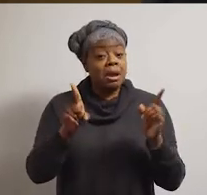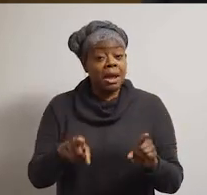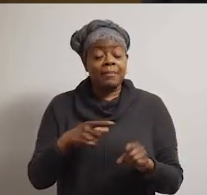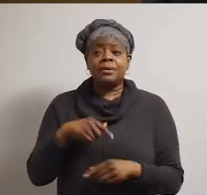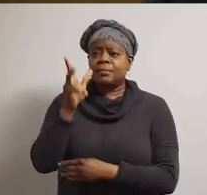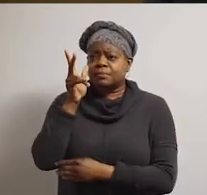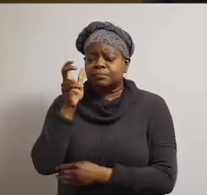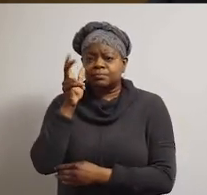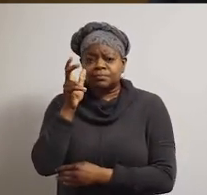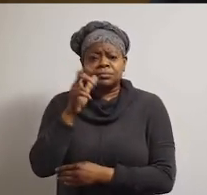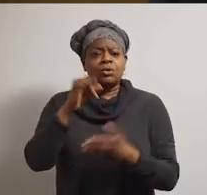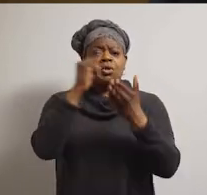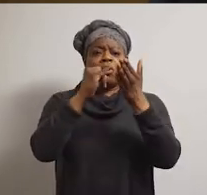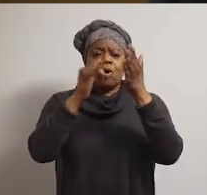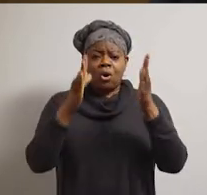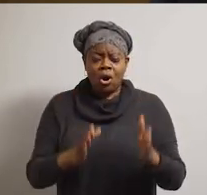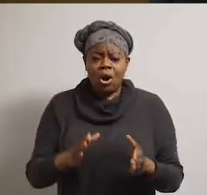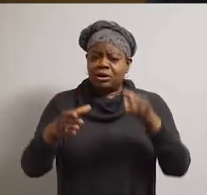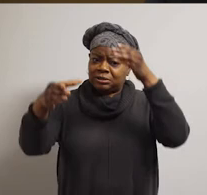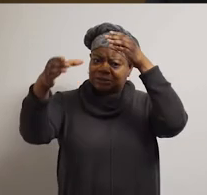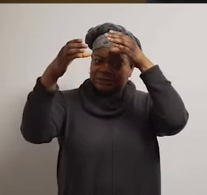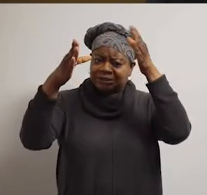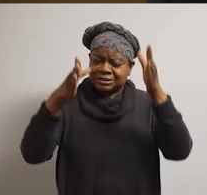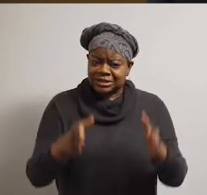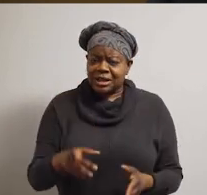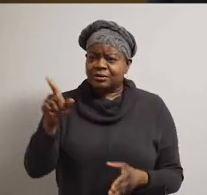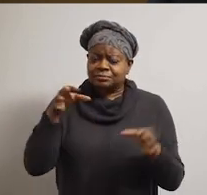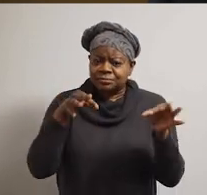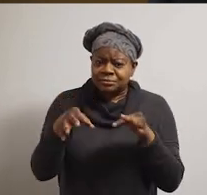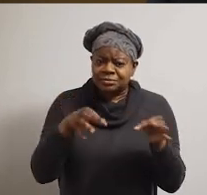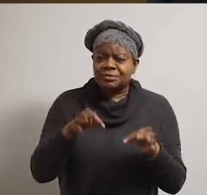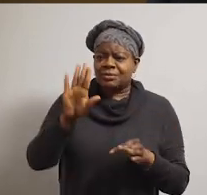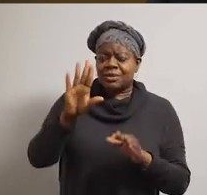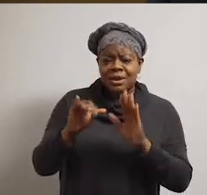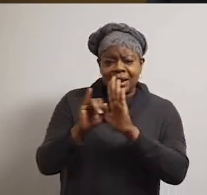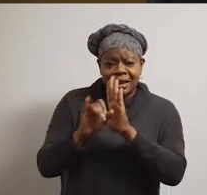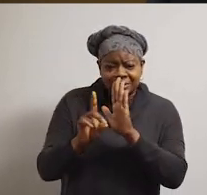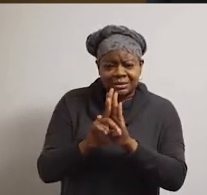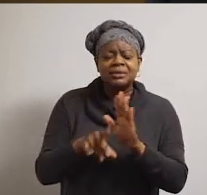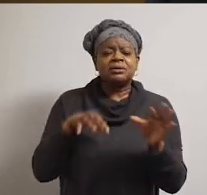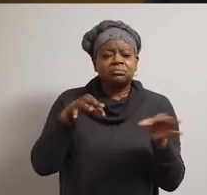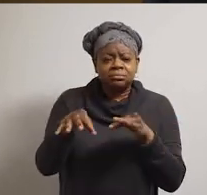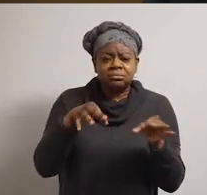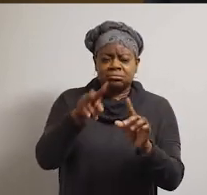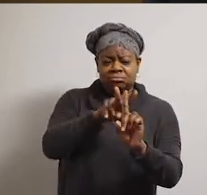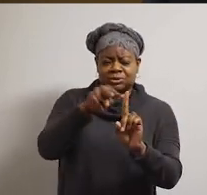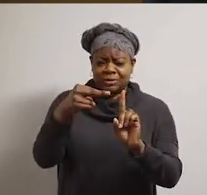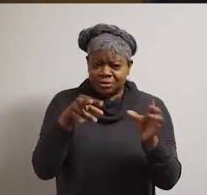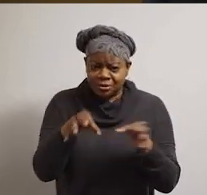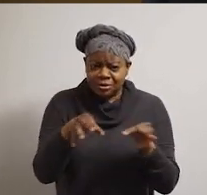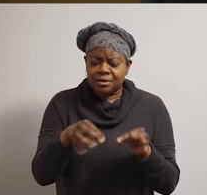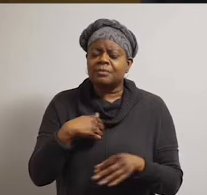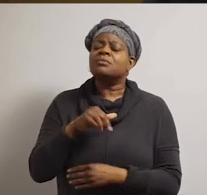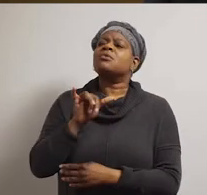and scholars put their own identities or work reflected in their take on these individual